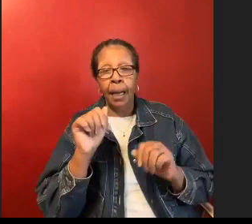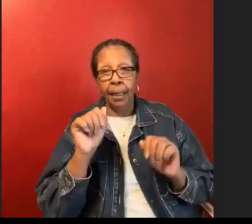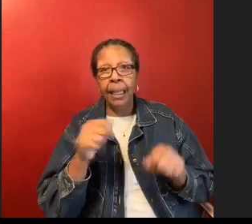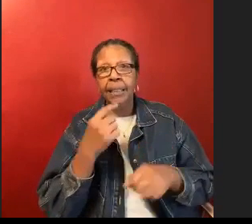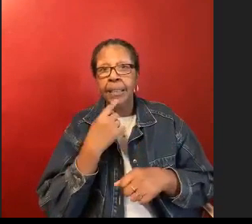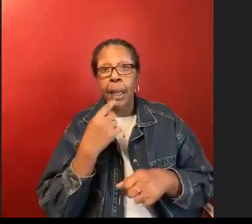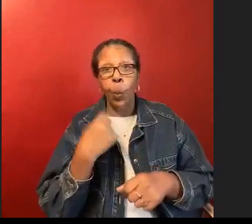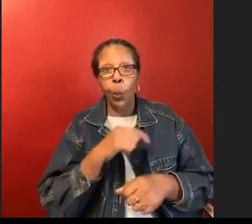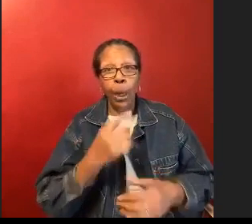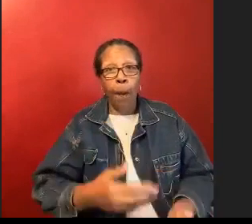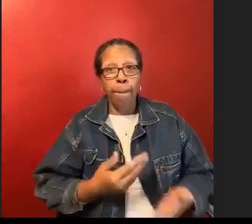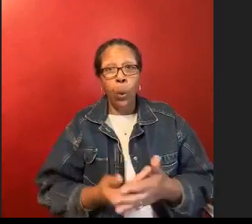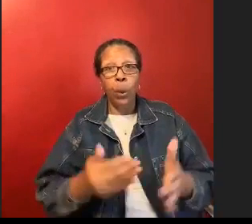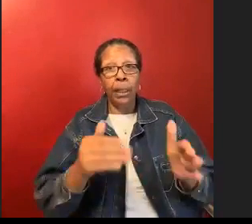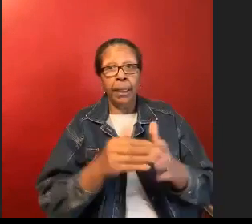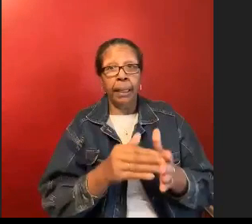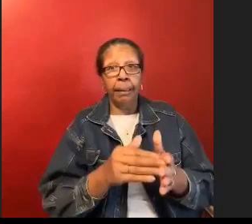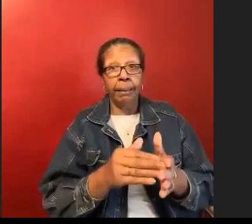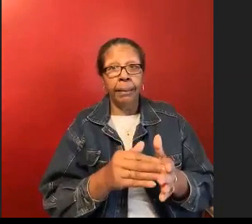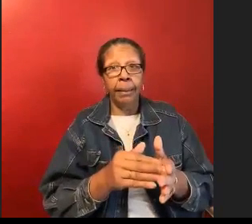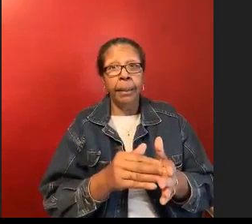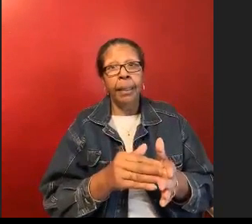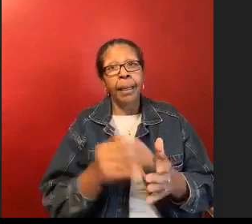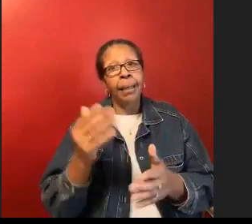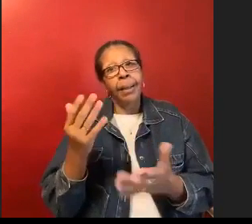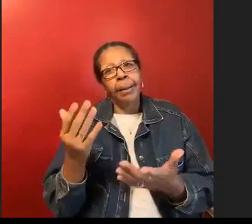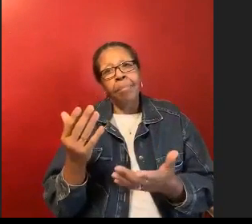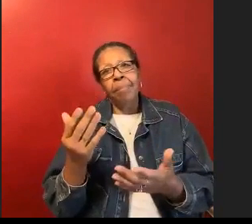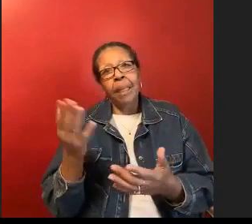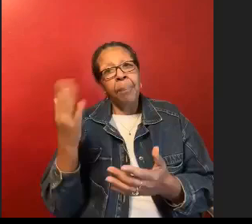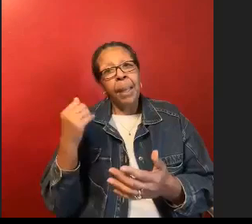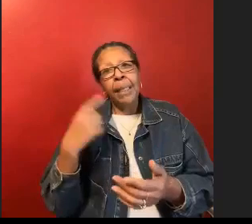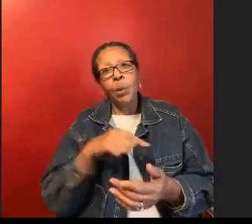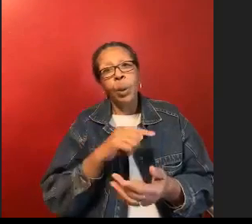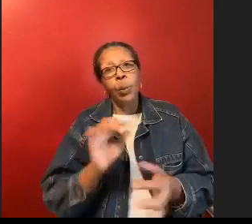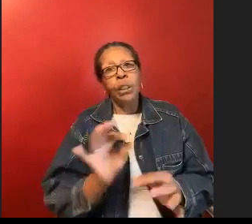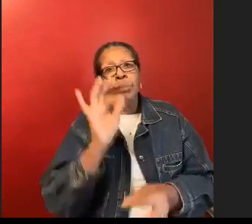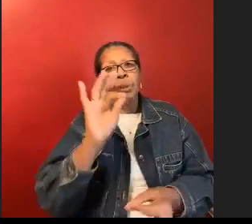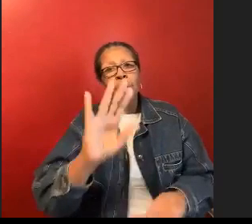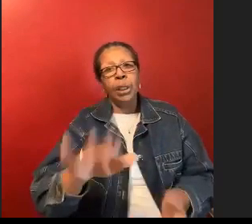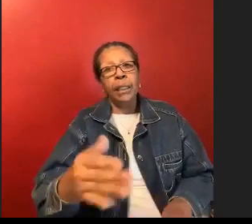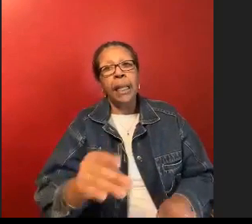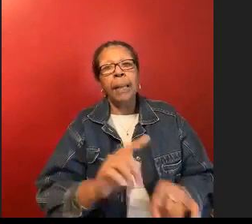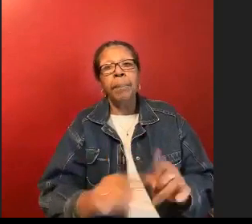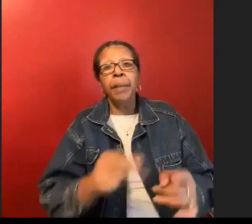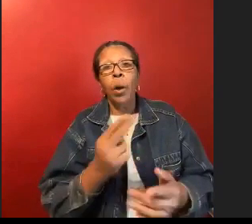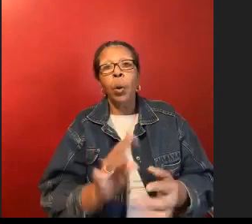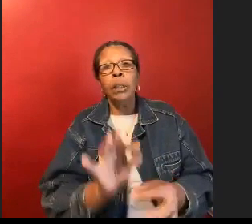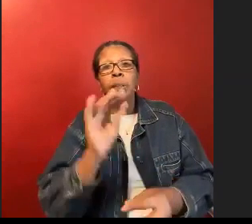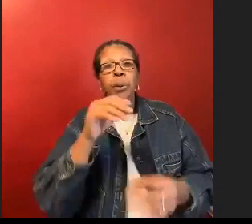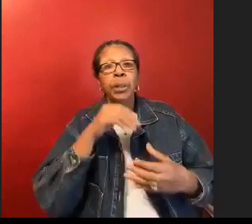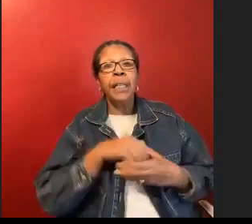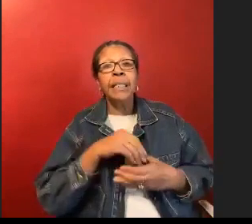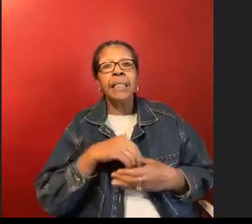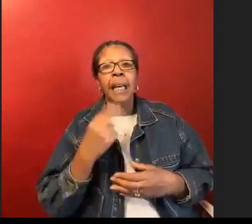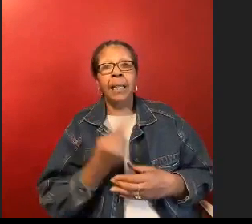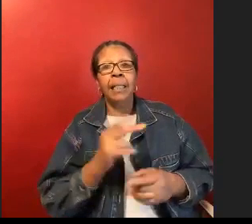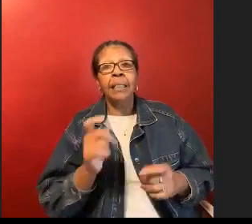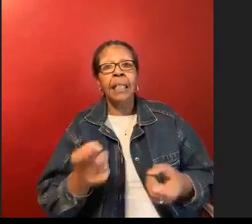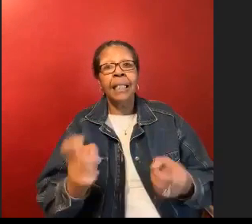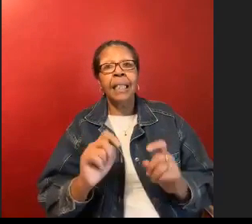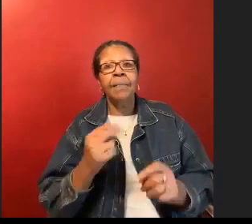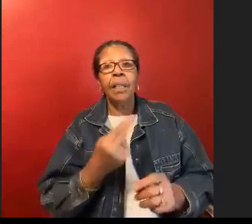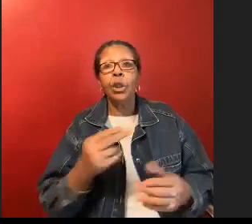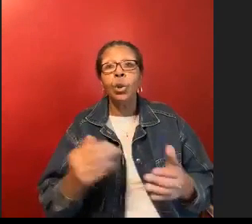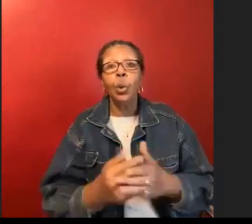again, because once we were spiritually dead, but the Holy Spirit on the inside of us gives us new life in Christ. And